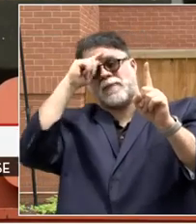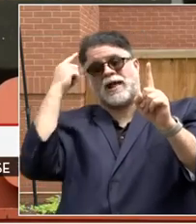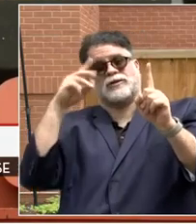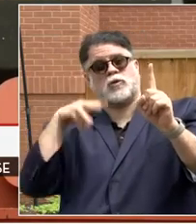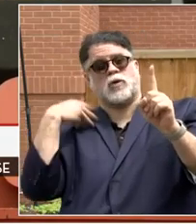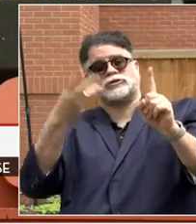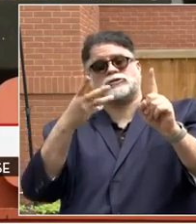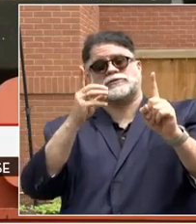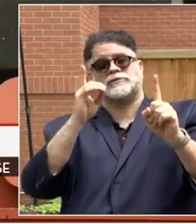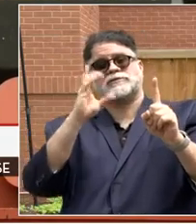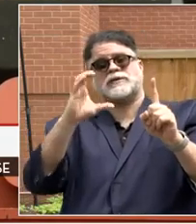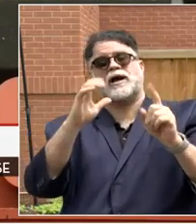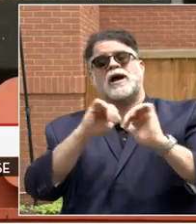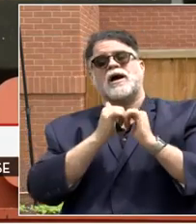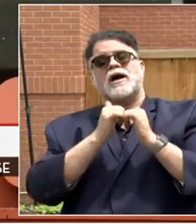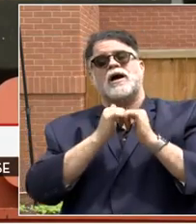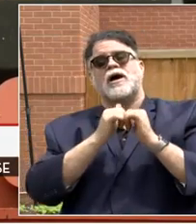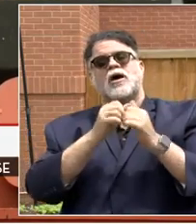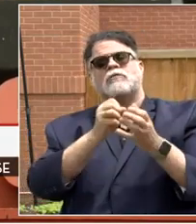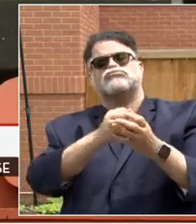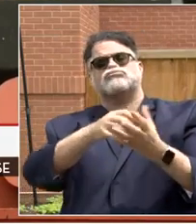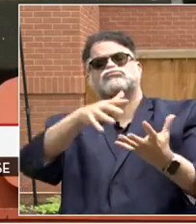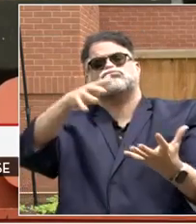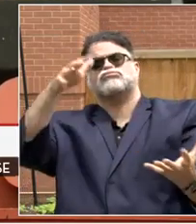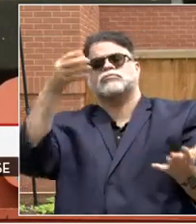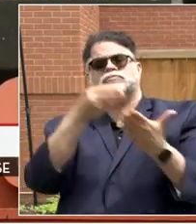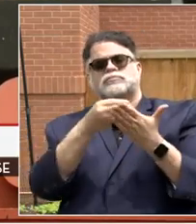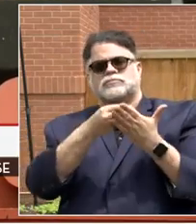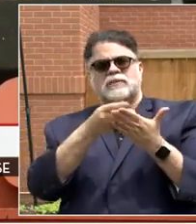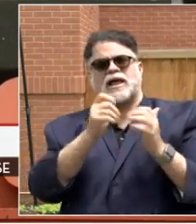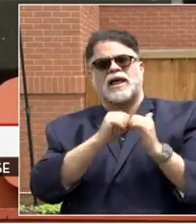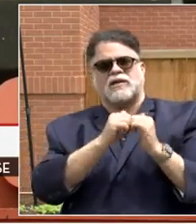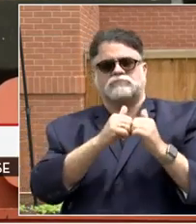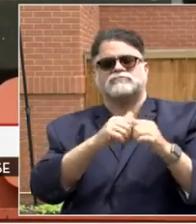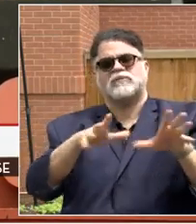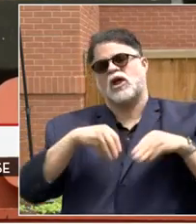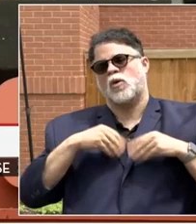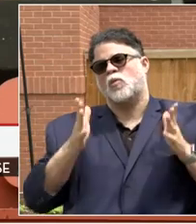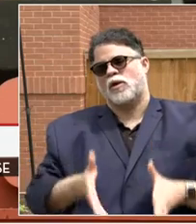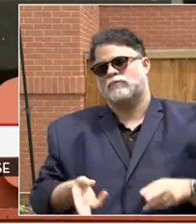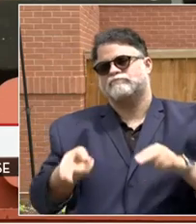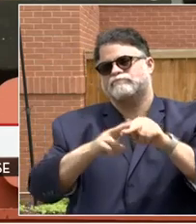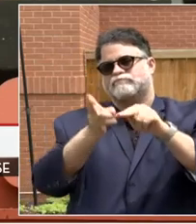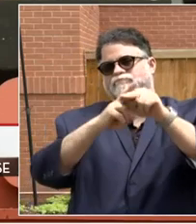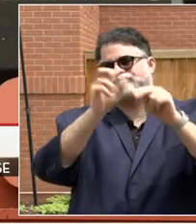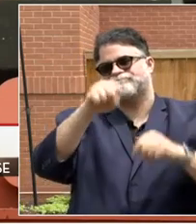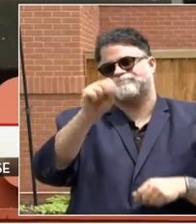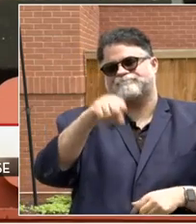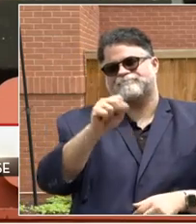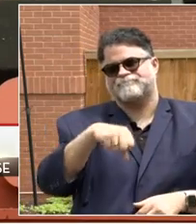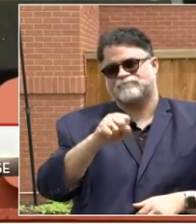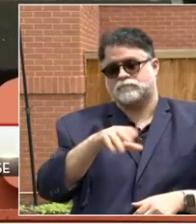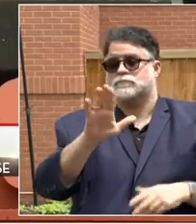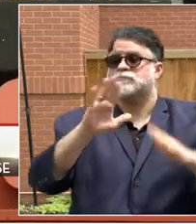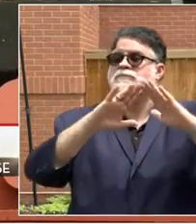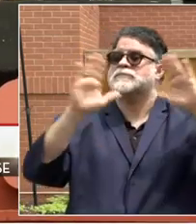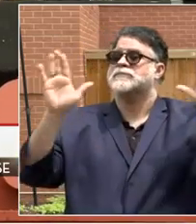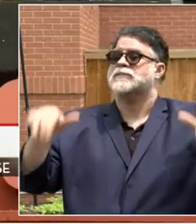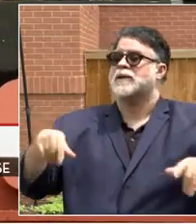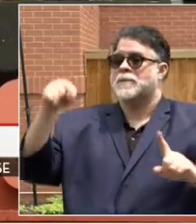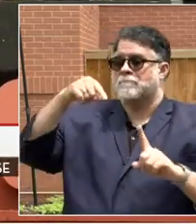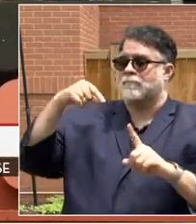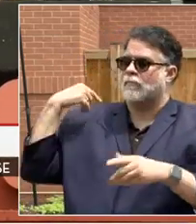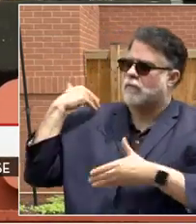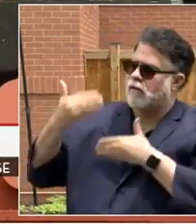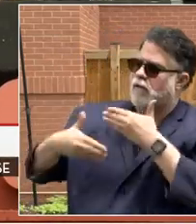home ownership. So, and we also know that there's a systematic generational exclusion